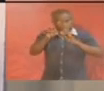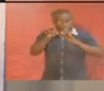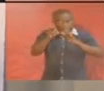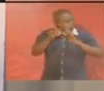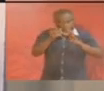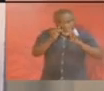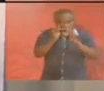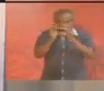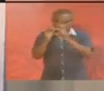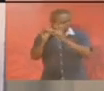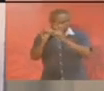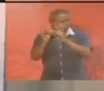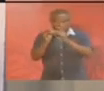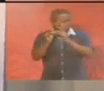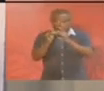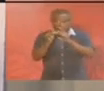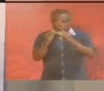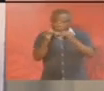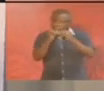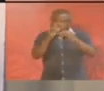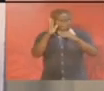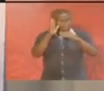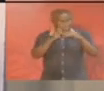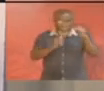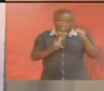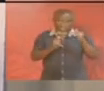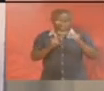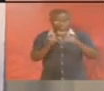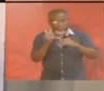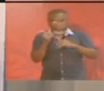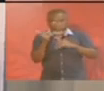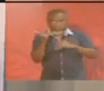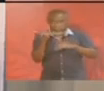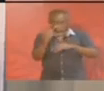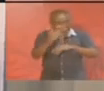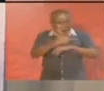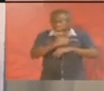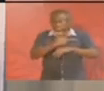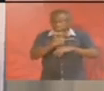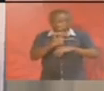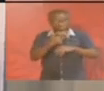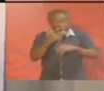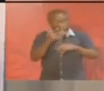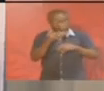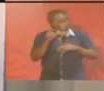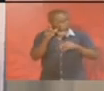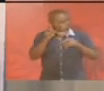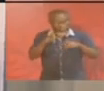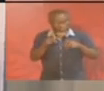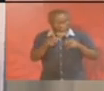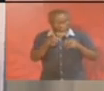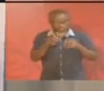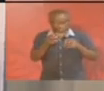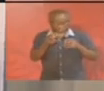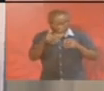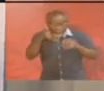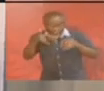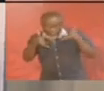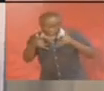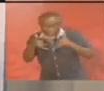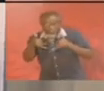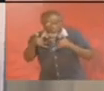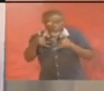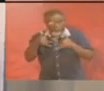days in advance of his onset of symptoms would be of relevance with respect to contact tracing his